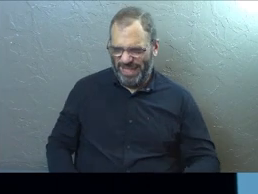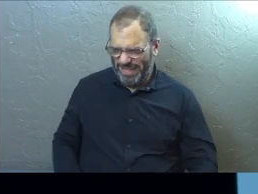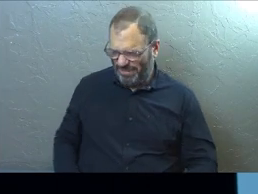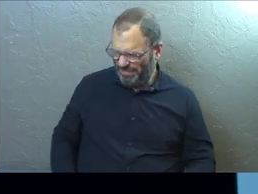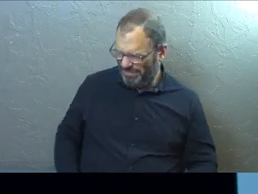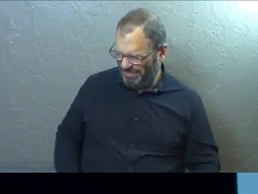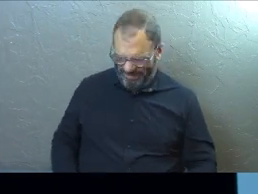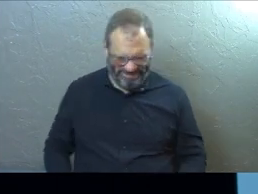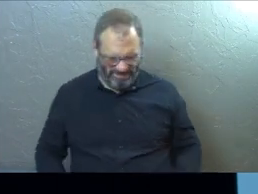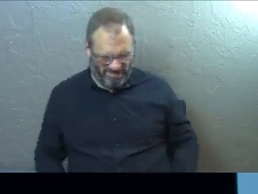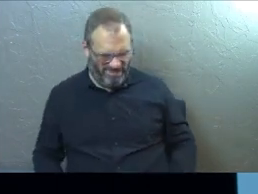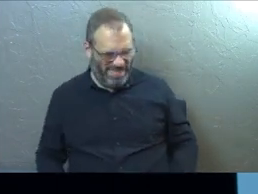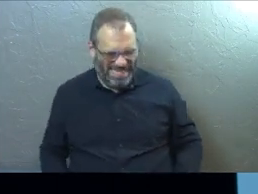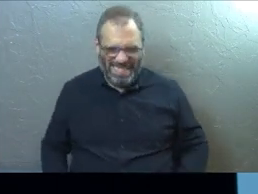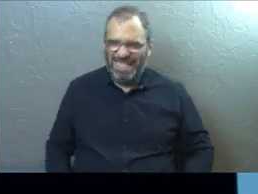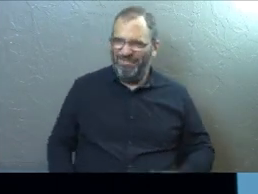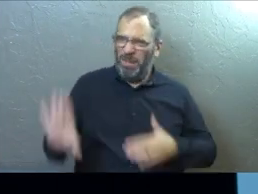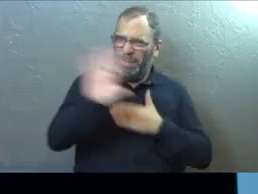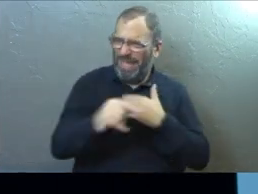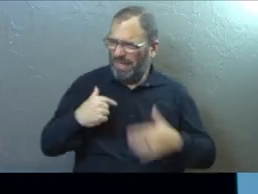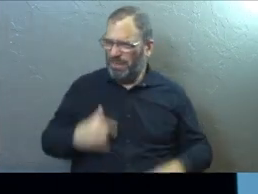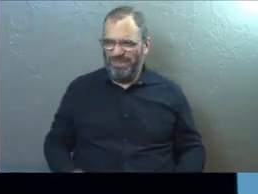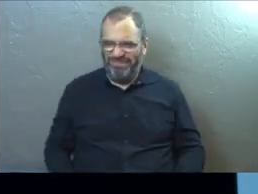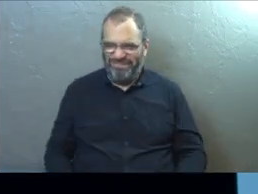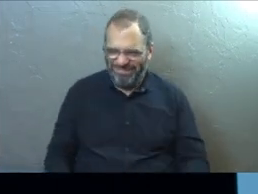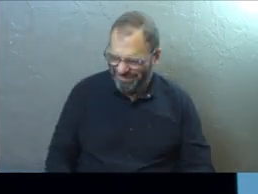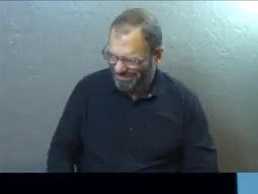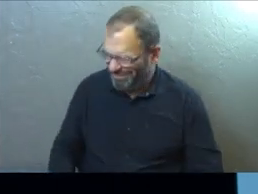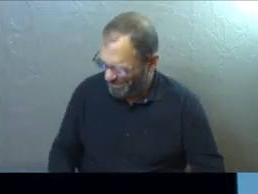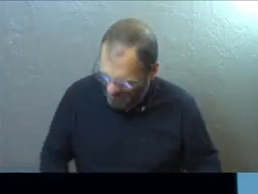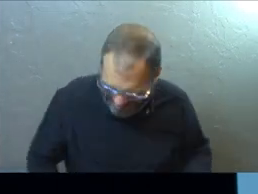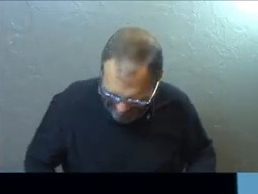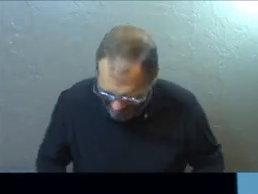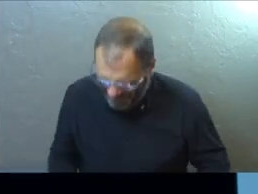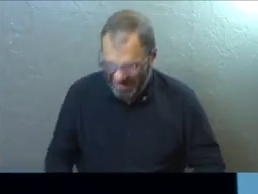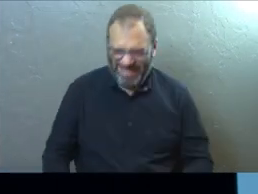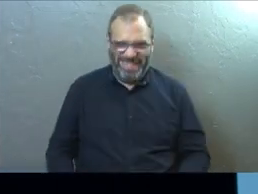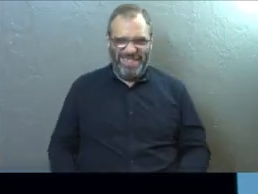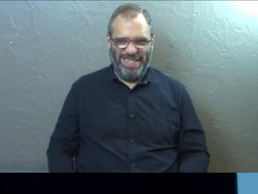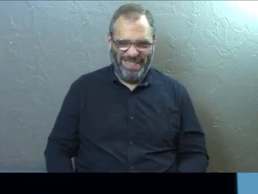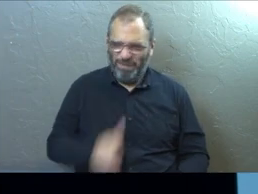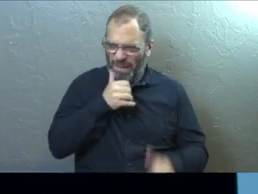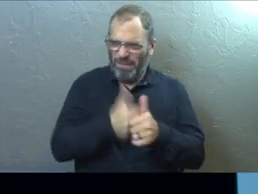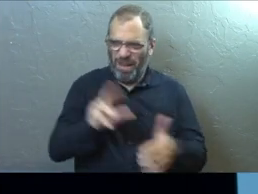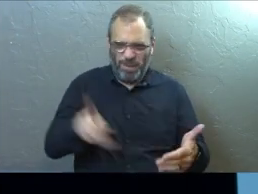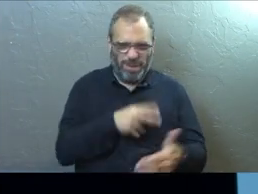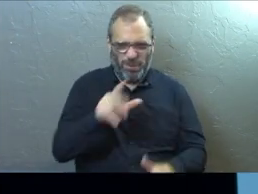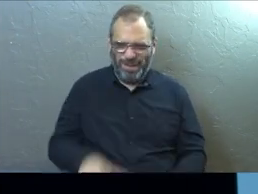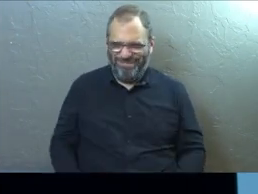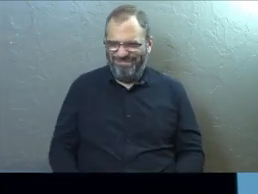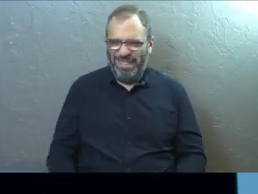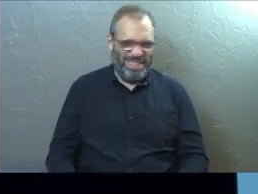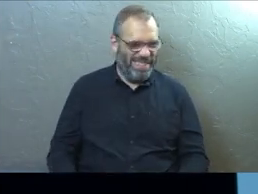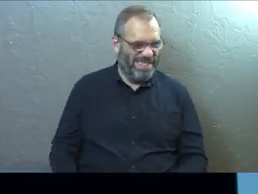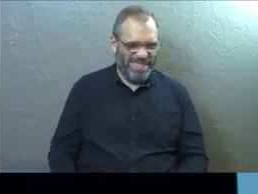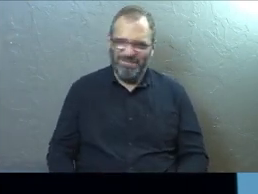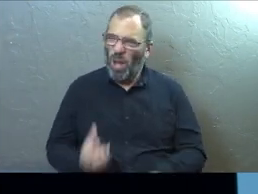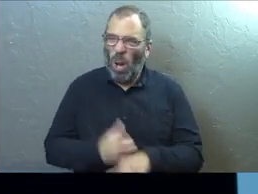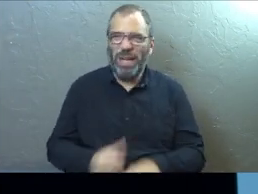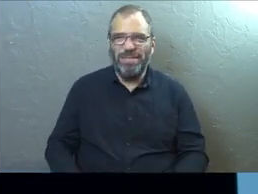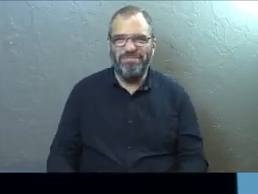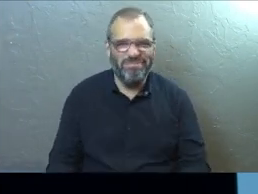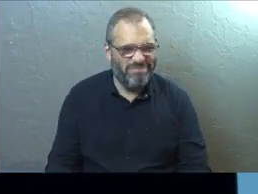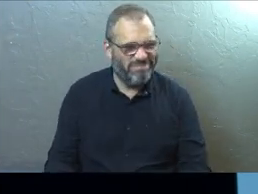like he's protecting me actually. Like, this is not, like, I'm not living that Psalm 23 thing right now. Like, this is really